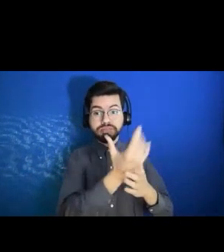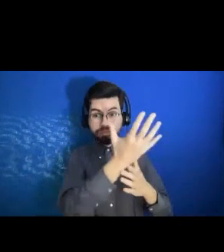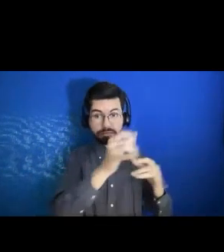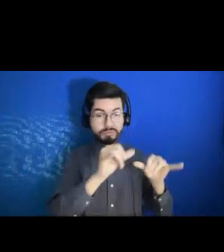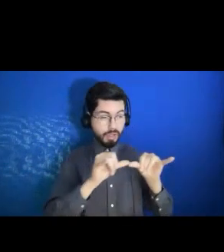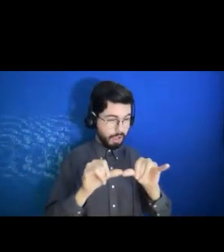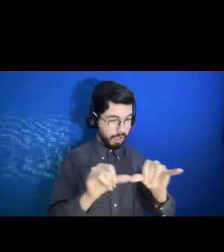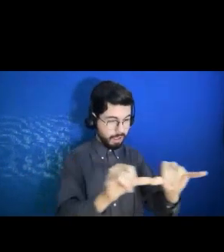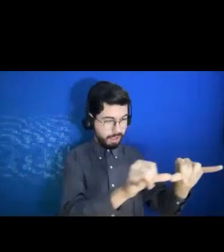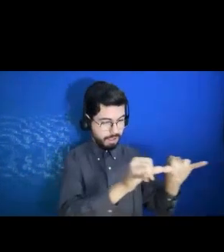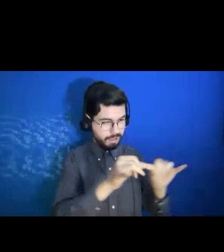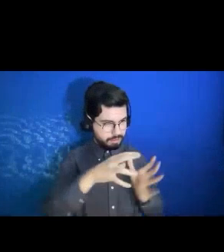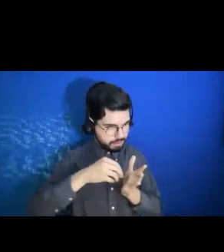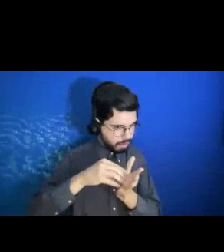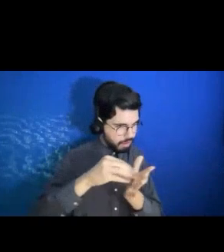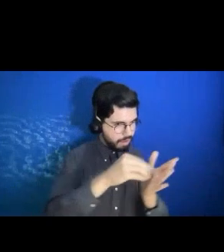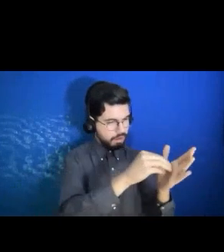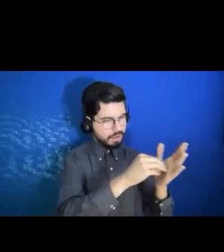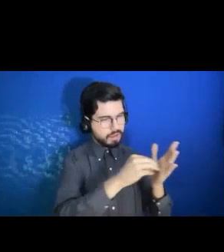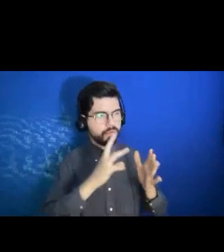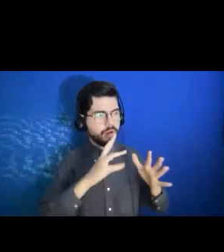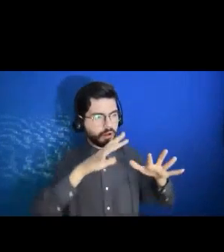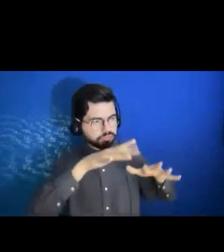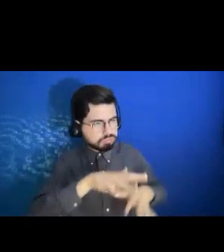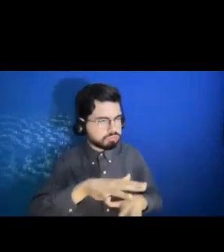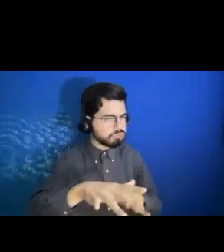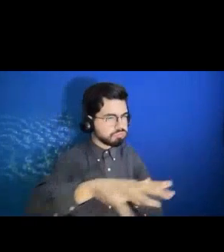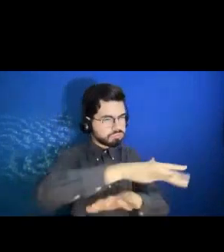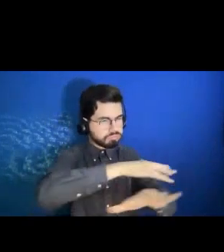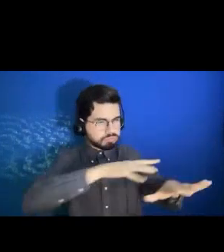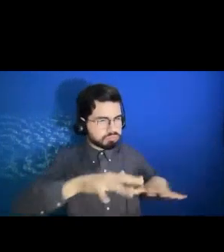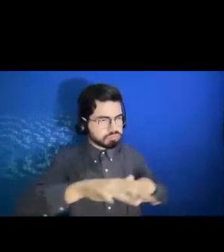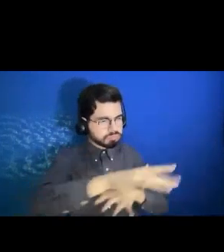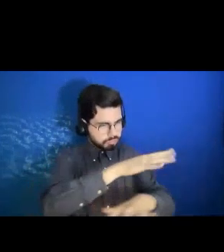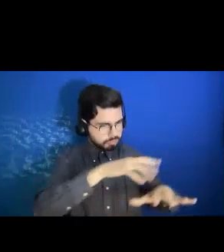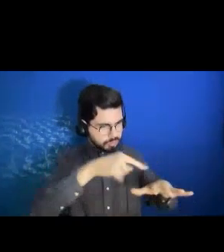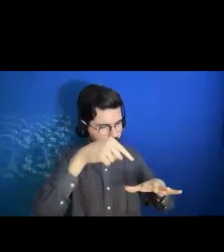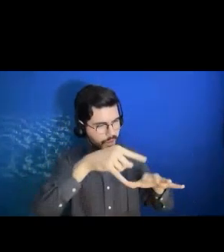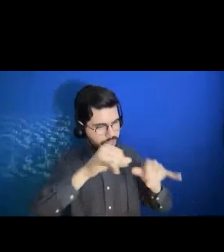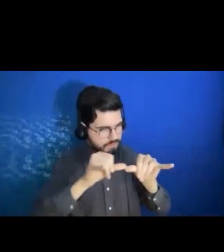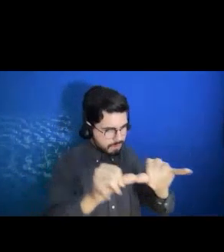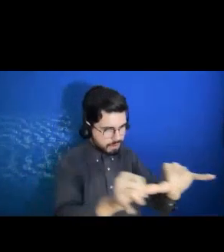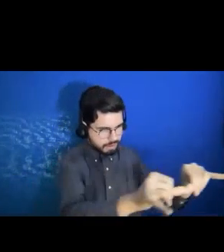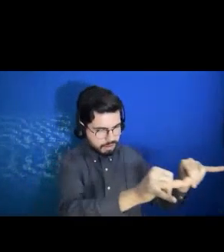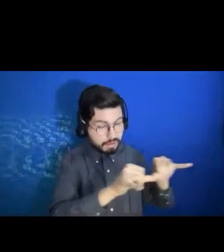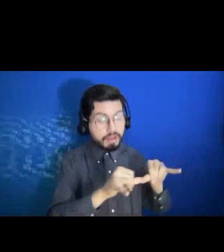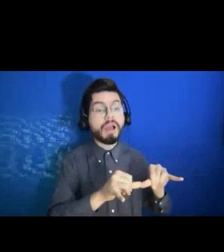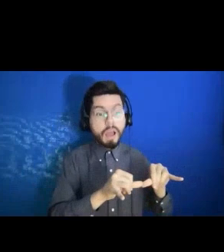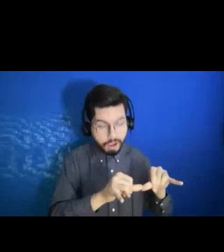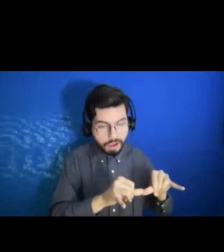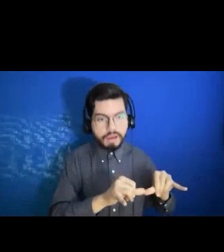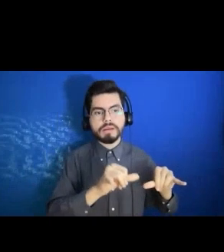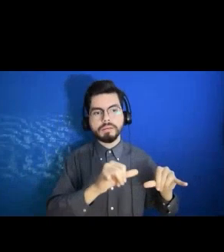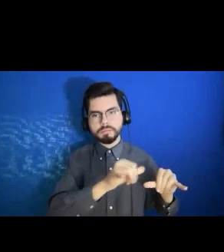we can learn stuff about how fluids move, and we can apply that to volcanic eruptions.